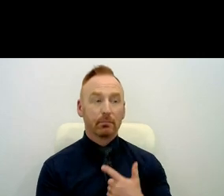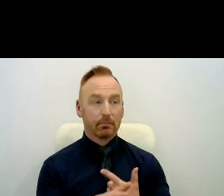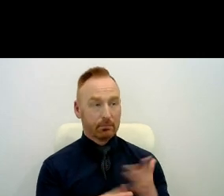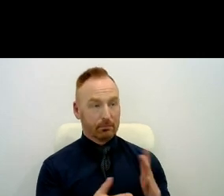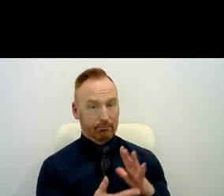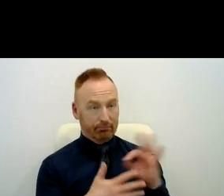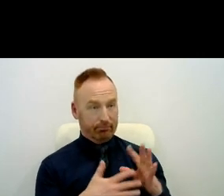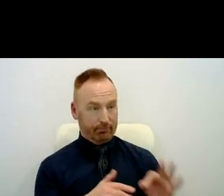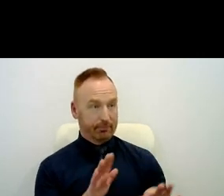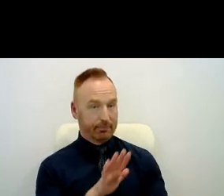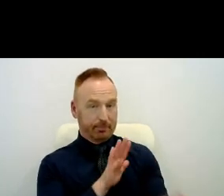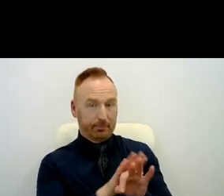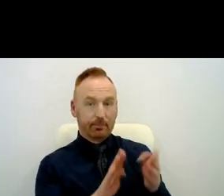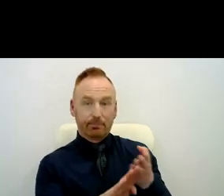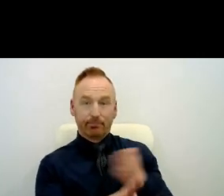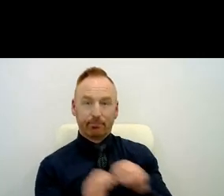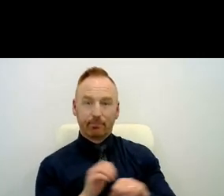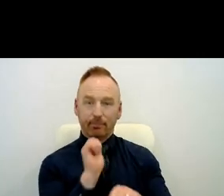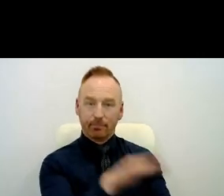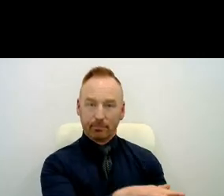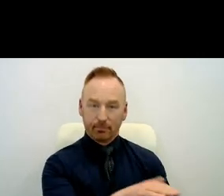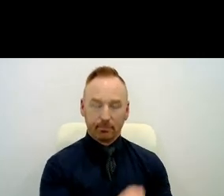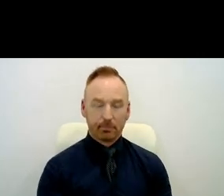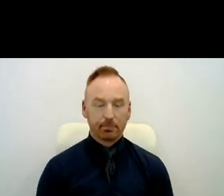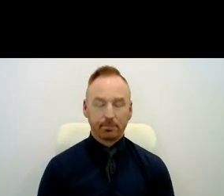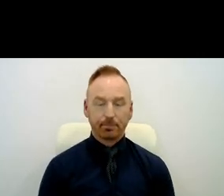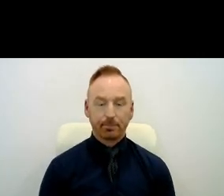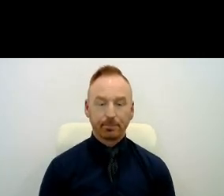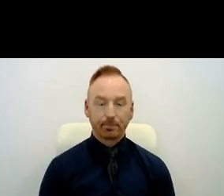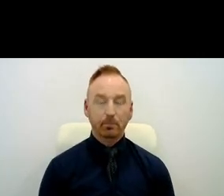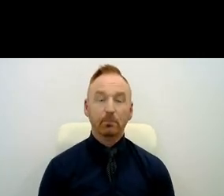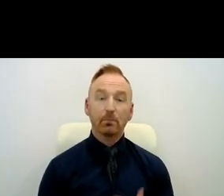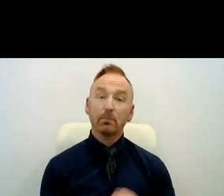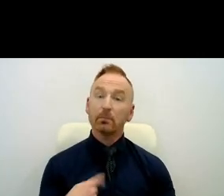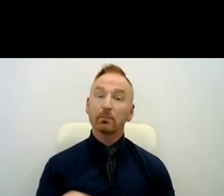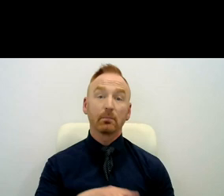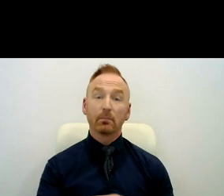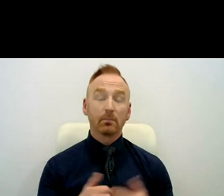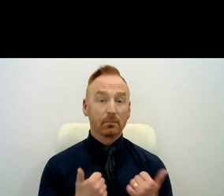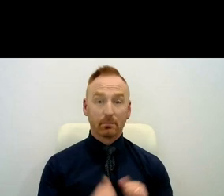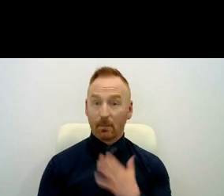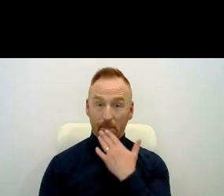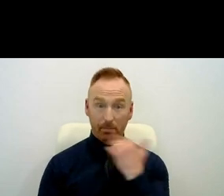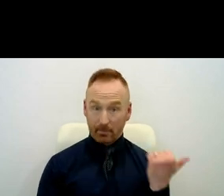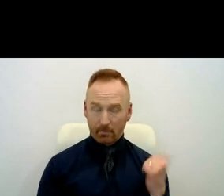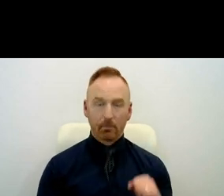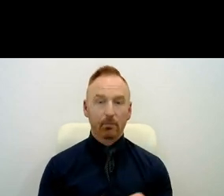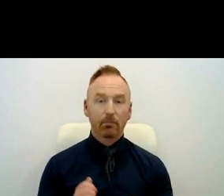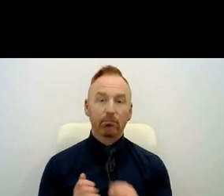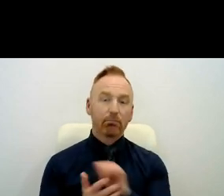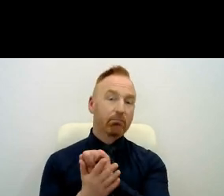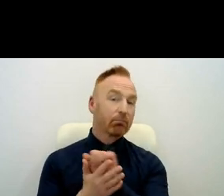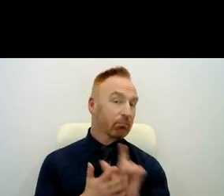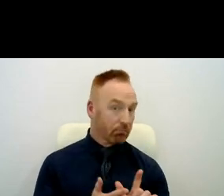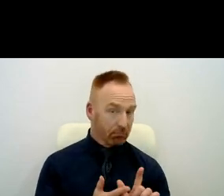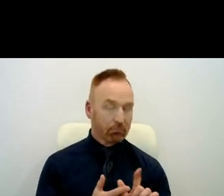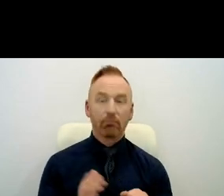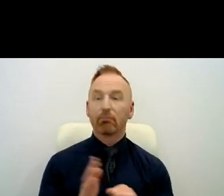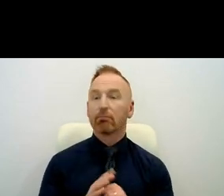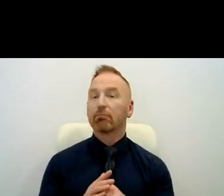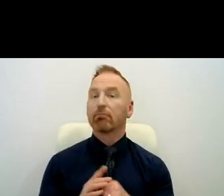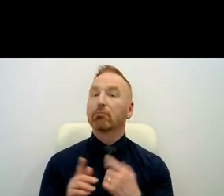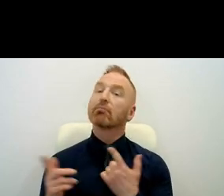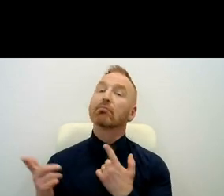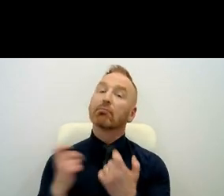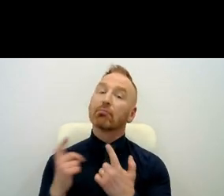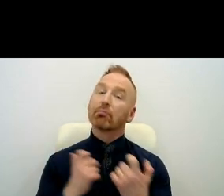select that option before clicking Send. We will make every effort possible to ask all applicable